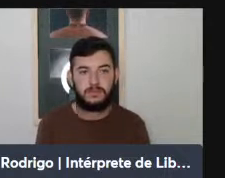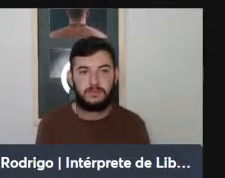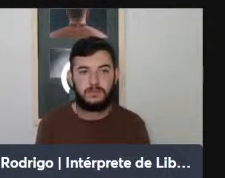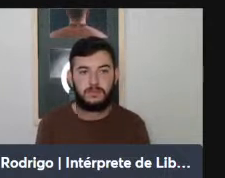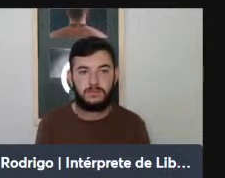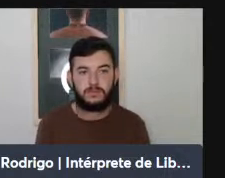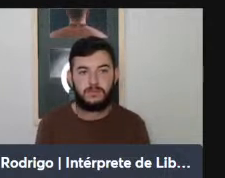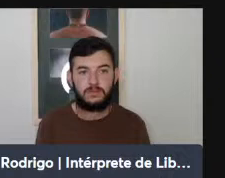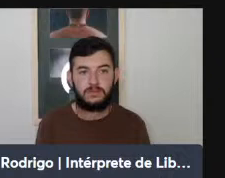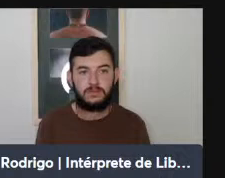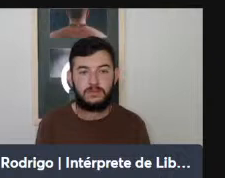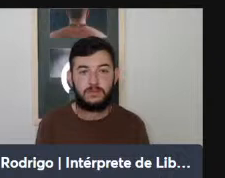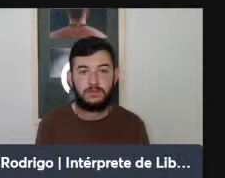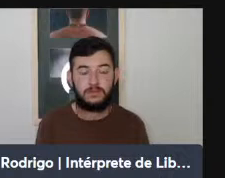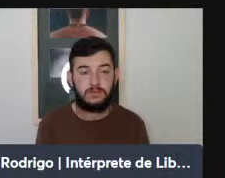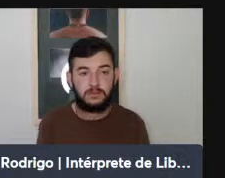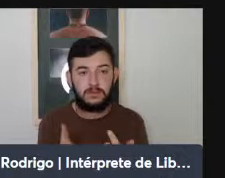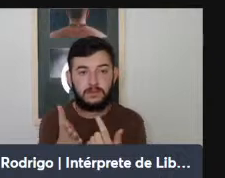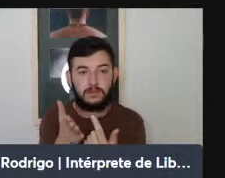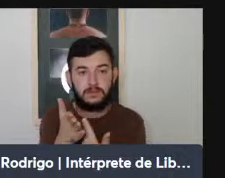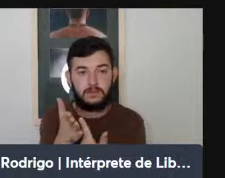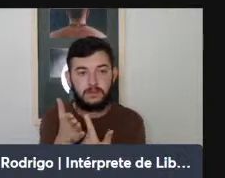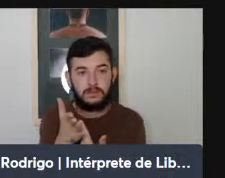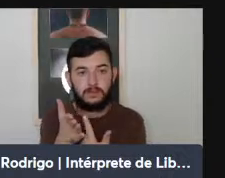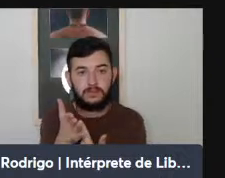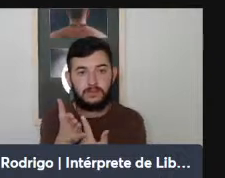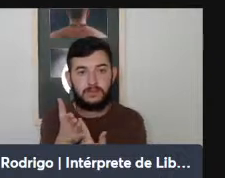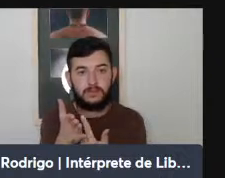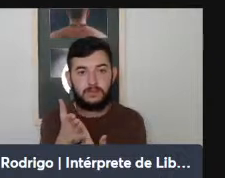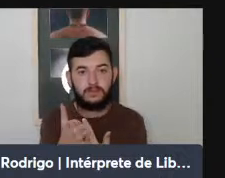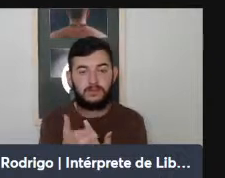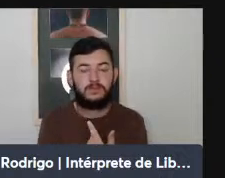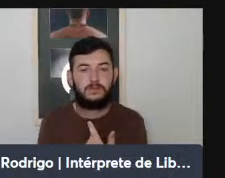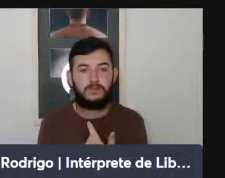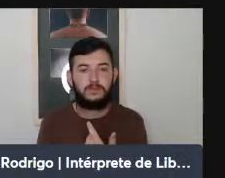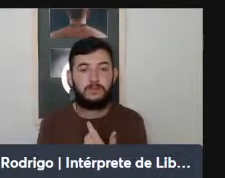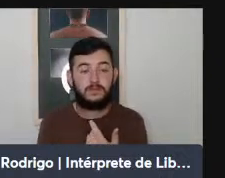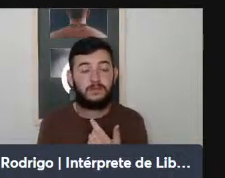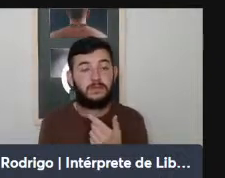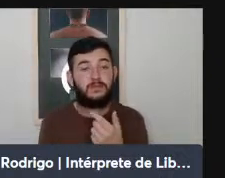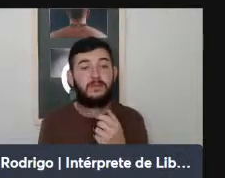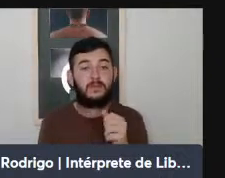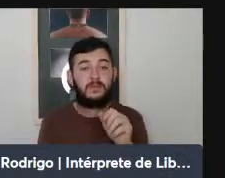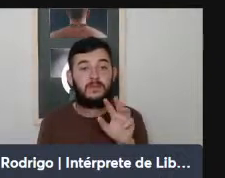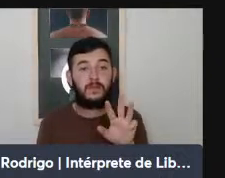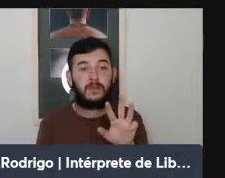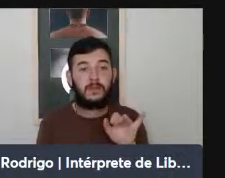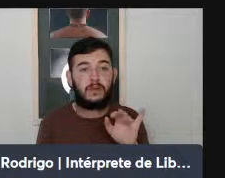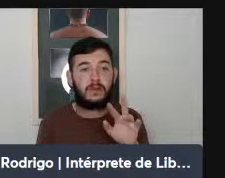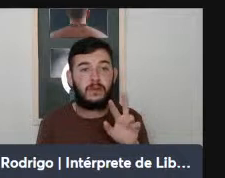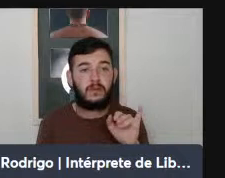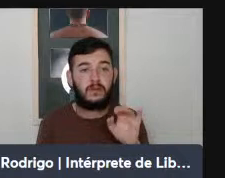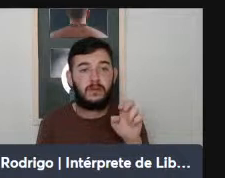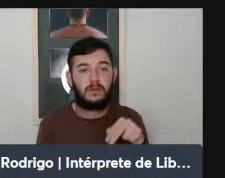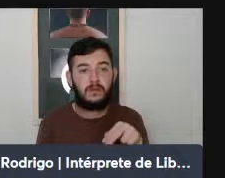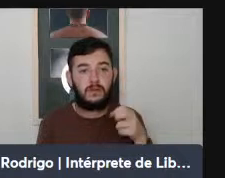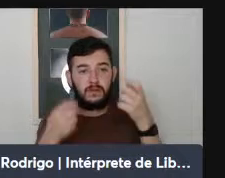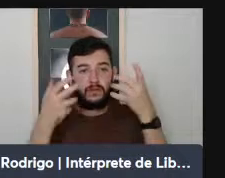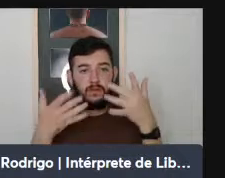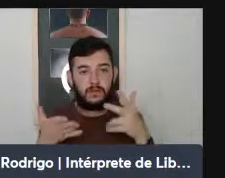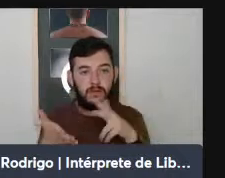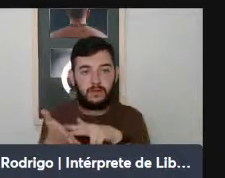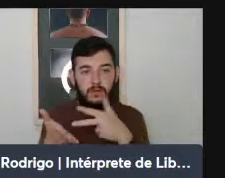Esse é o livro que a Vivian mencionou, que foi traduzido para o português, um livro sobre a vida social